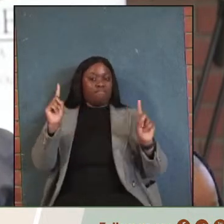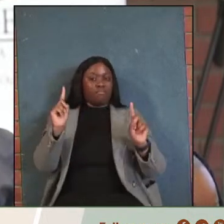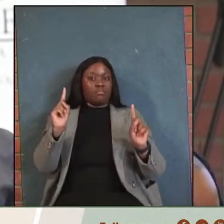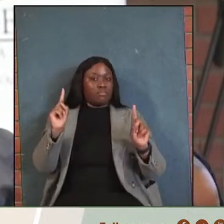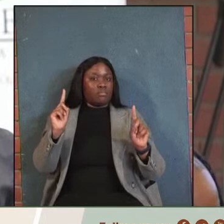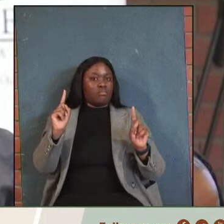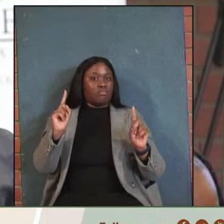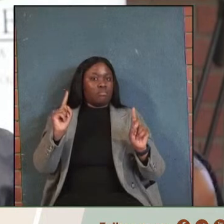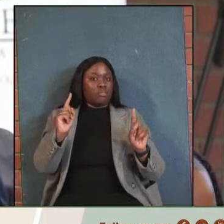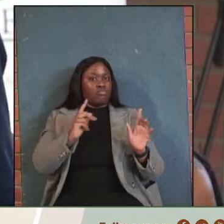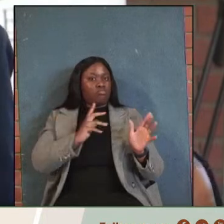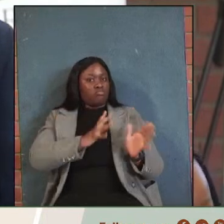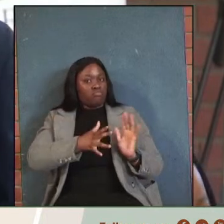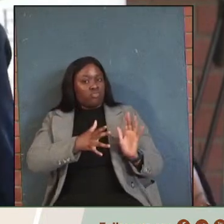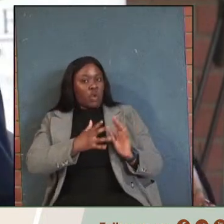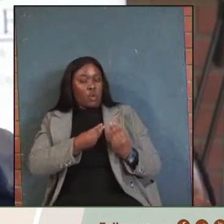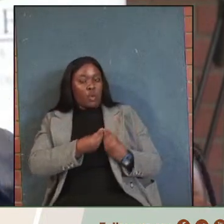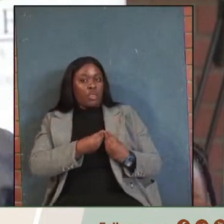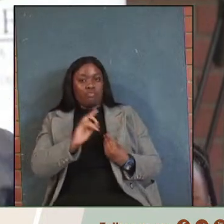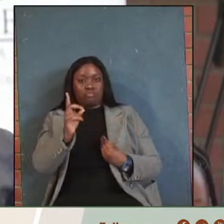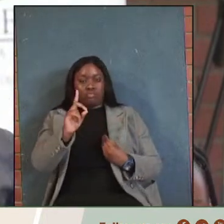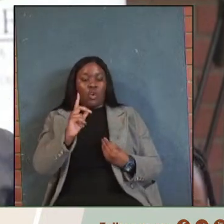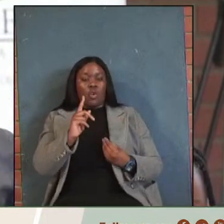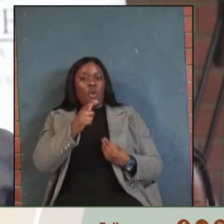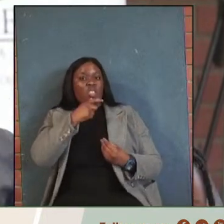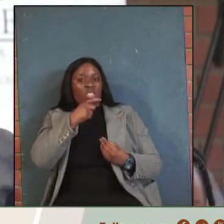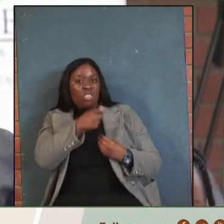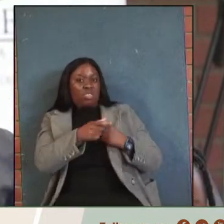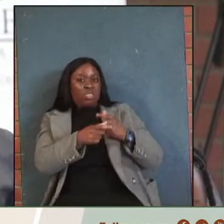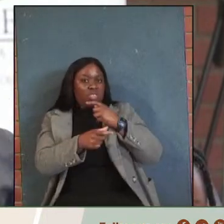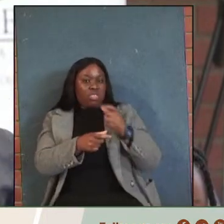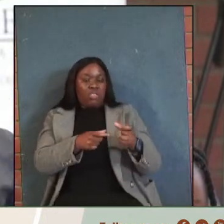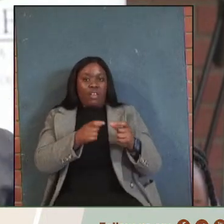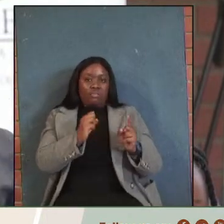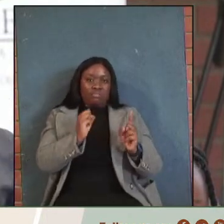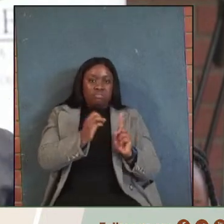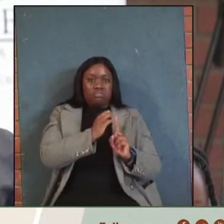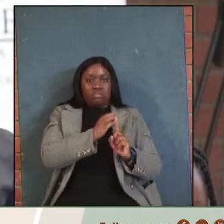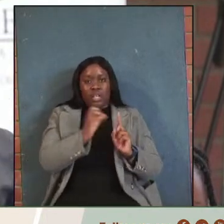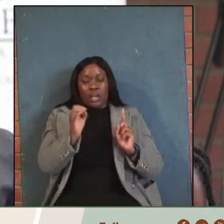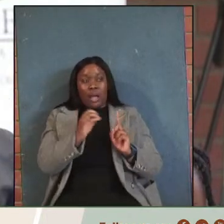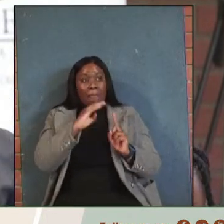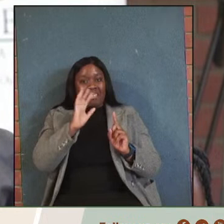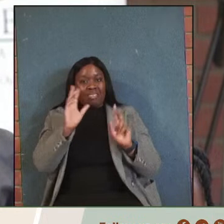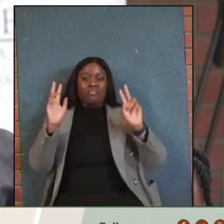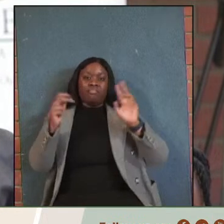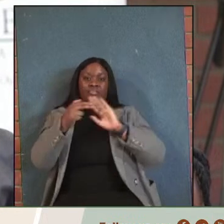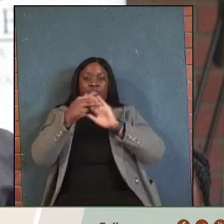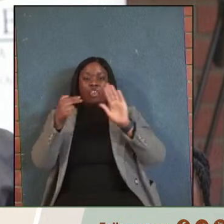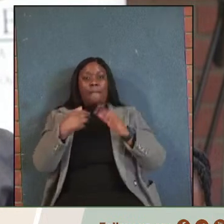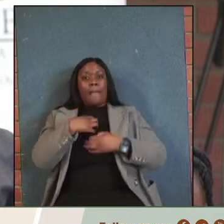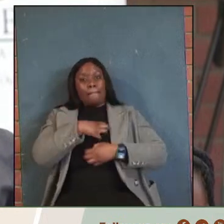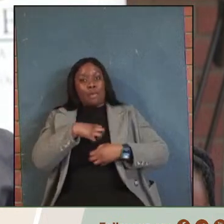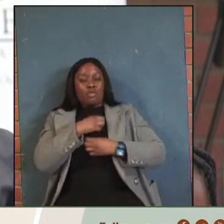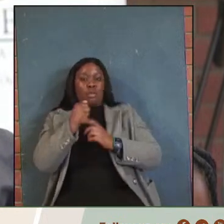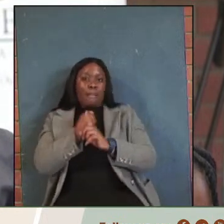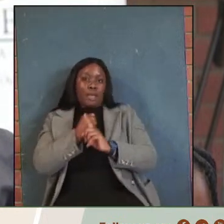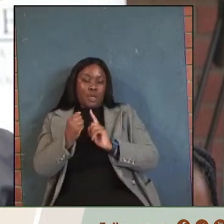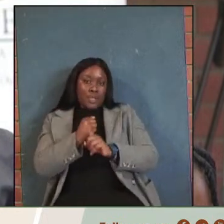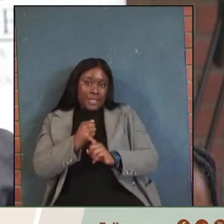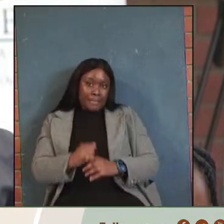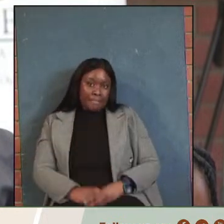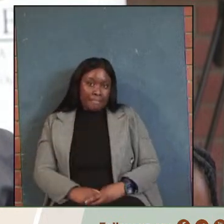of the child. Calling the child names or making other demeaning remarks can be termed emotional abuse and usually result in low